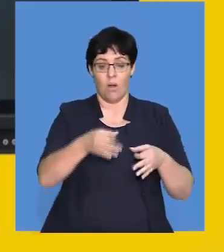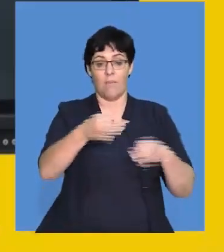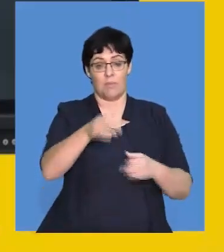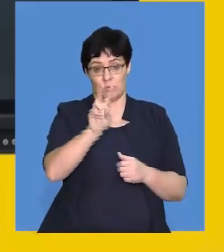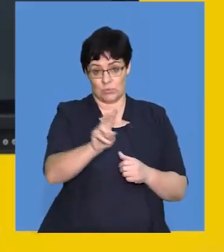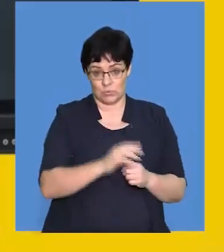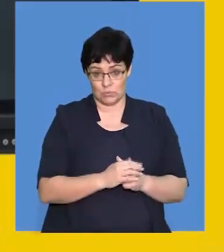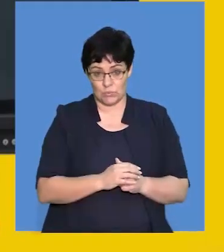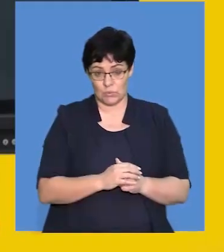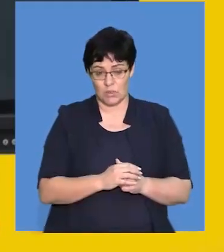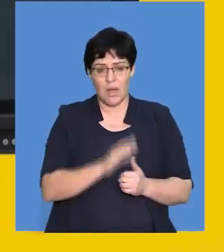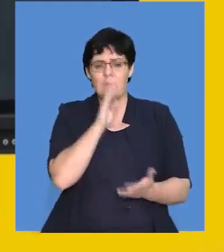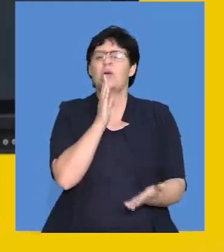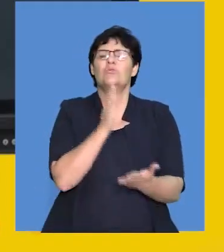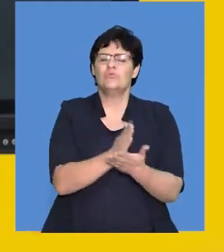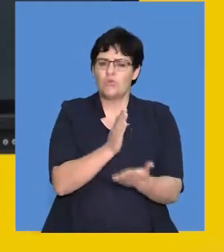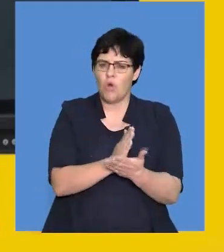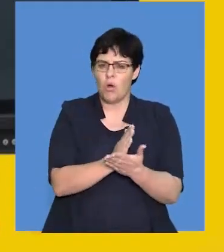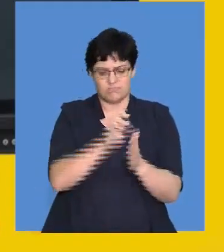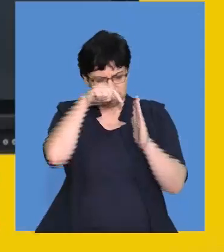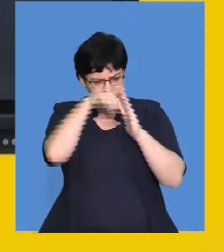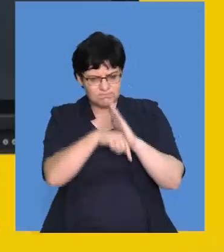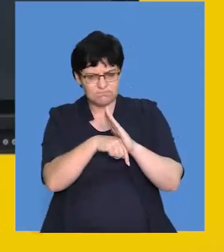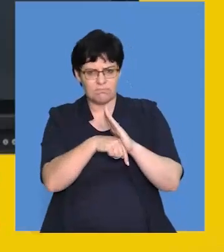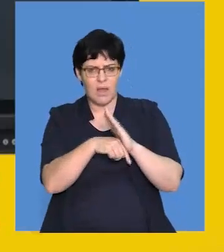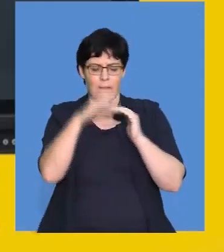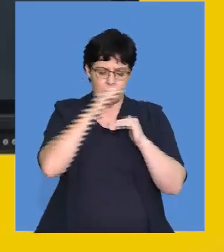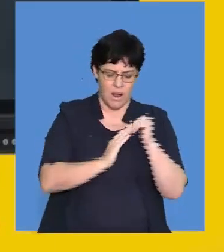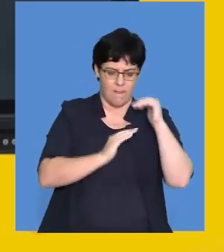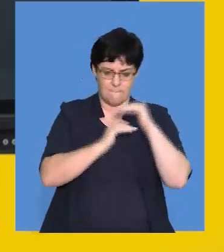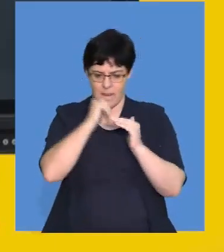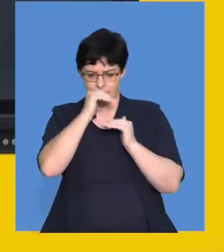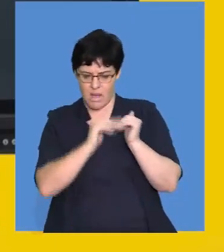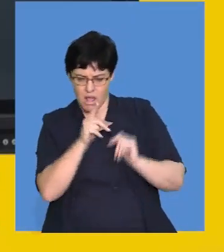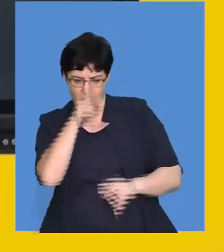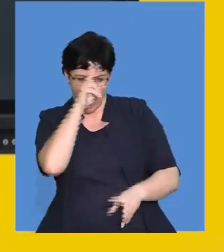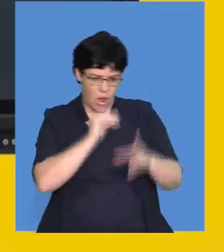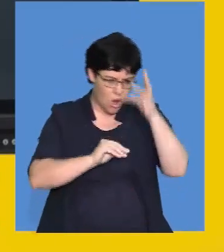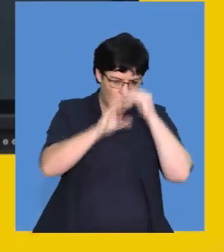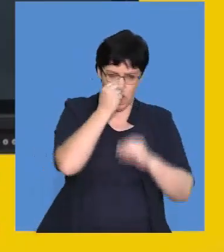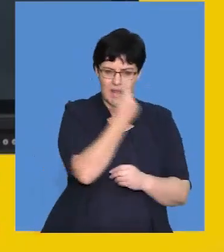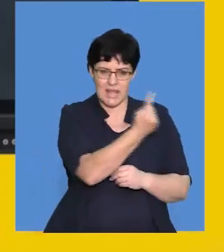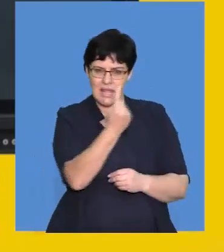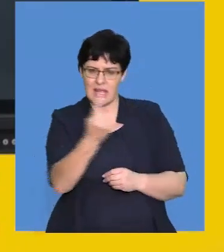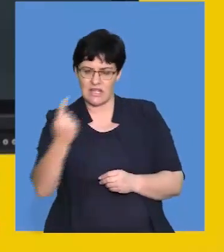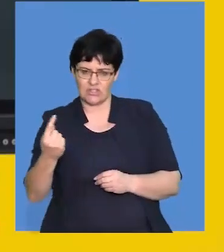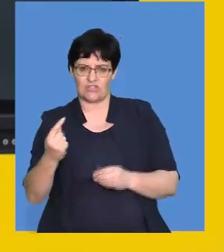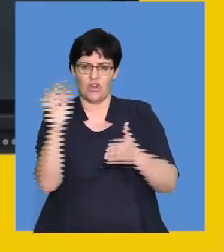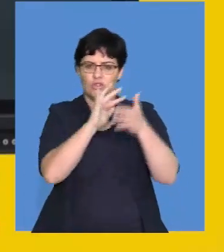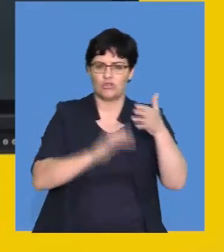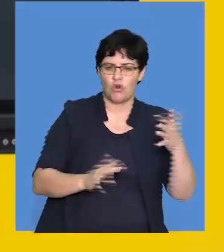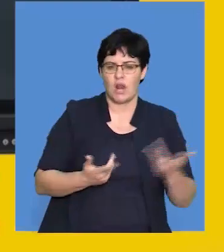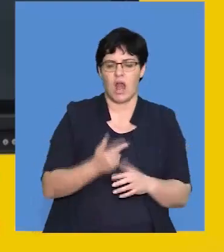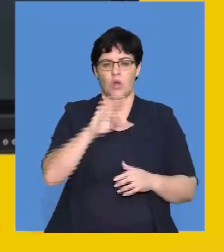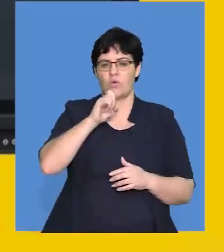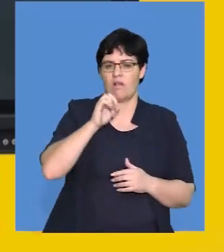your paper 2, ensure that you go into these building blocks and learn for each genre,